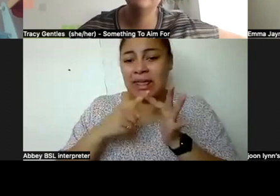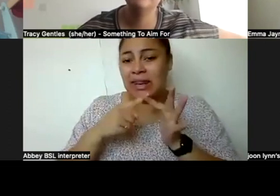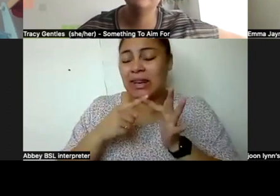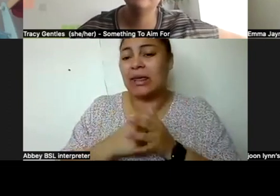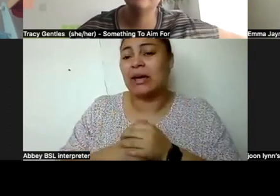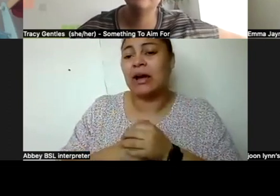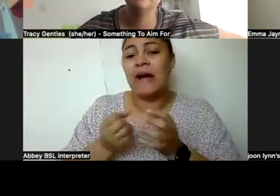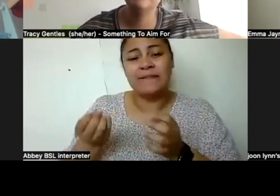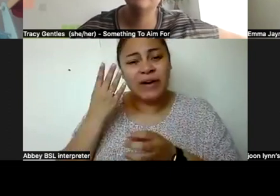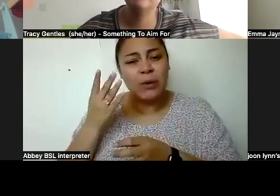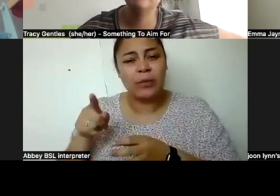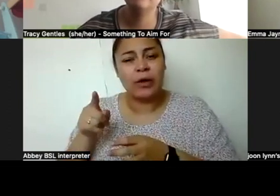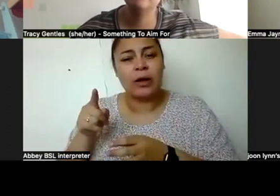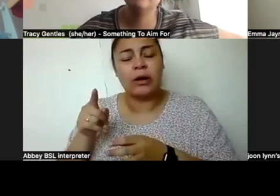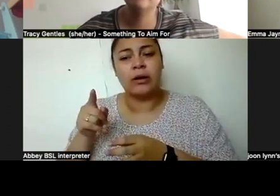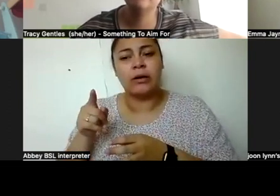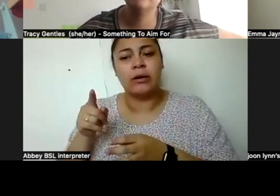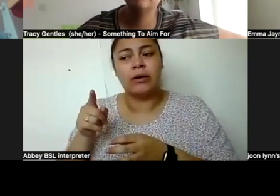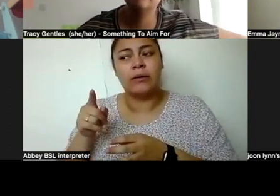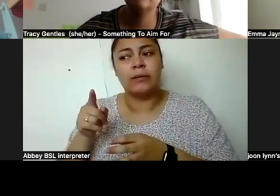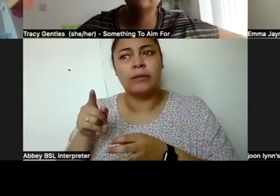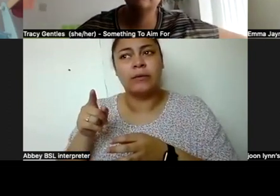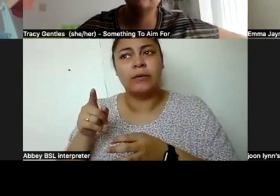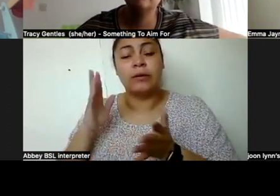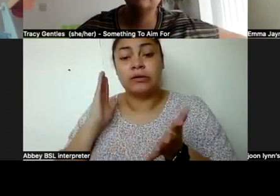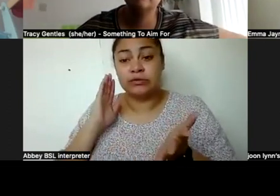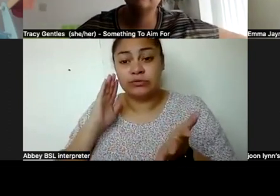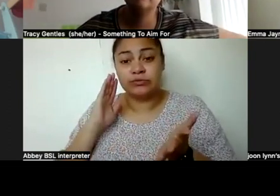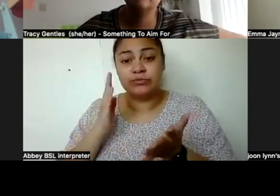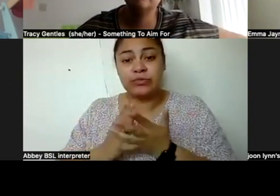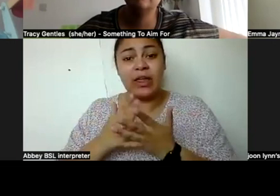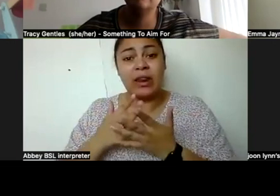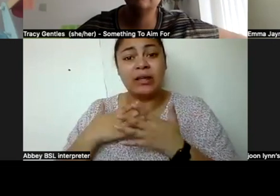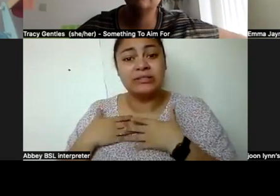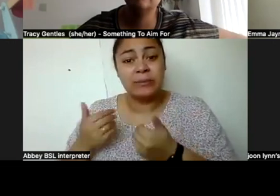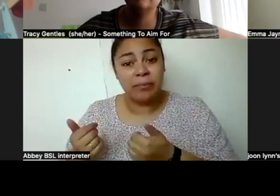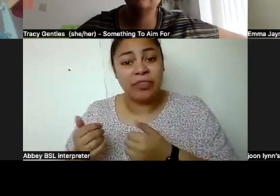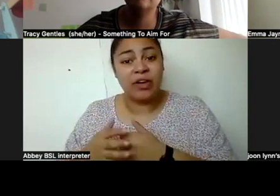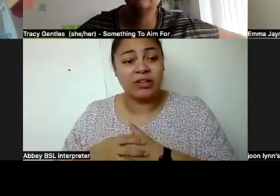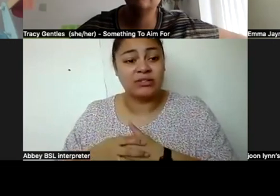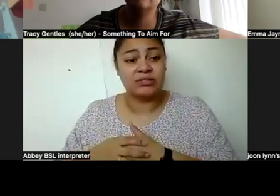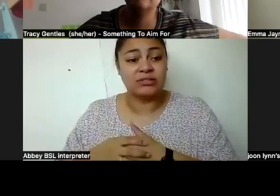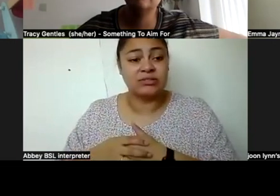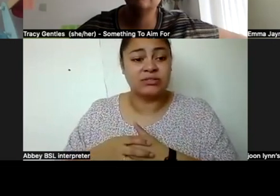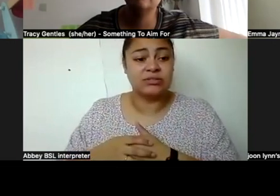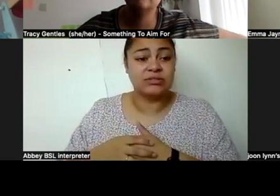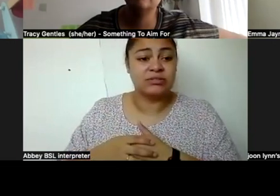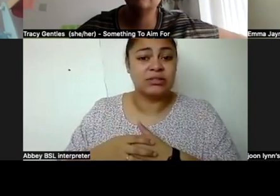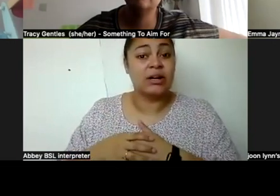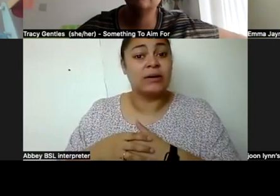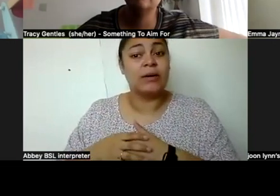And I found that I was able to like really synthesize some of the questions I had about my